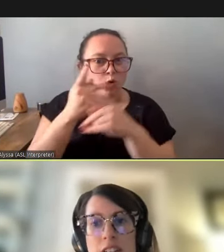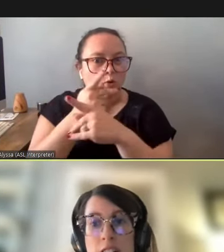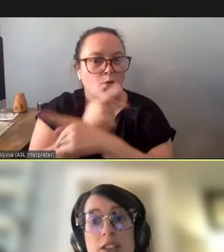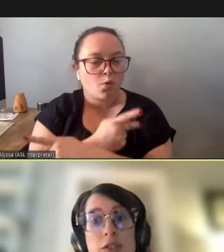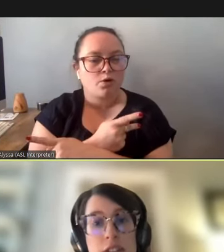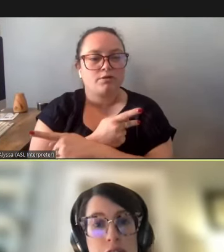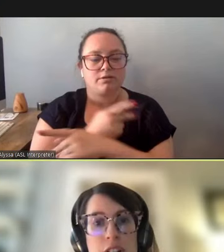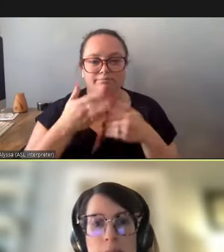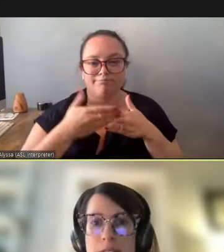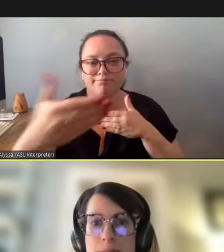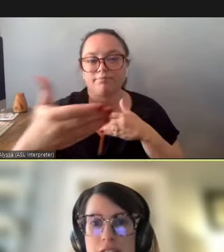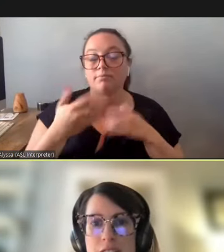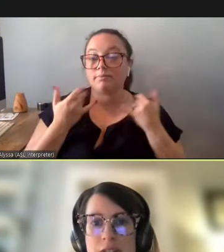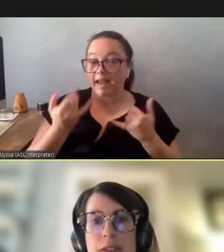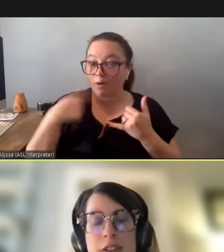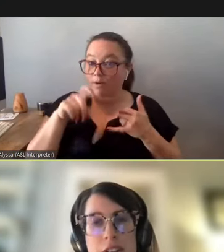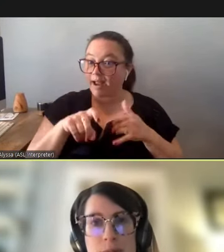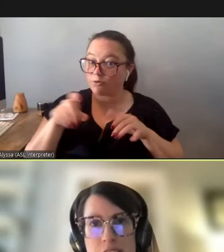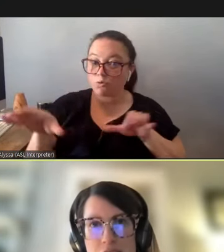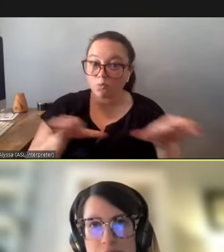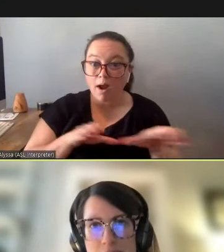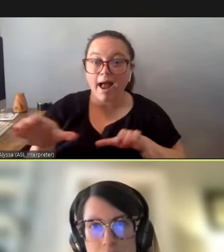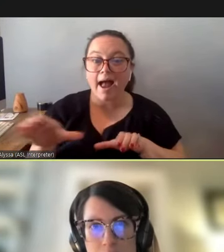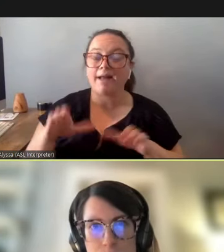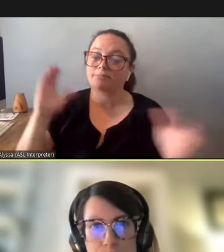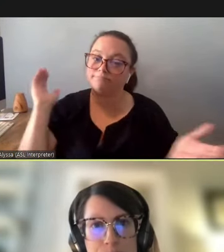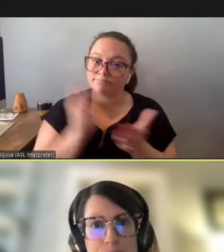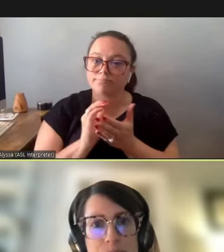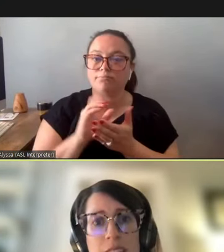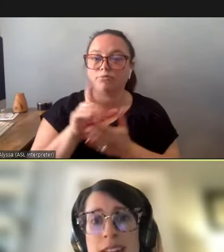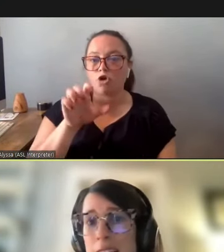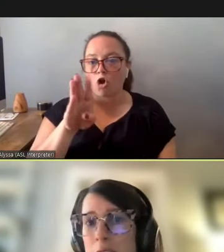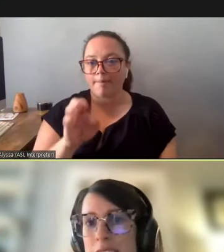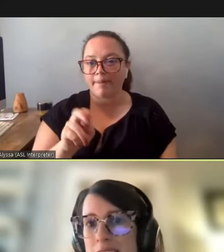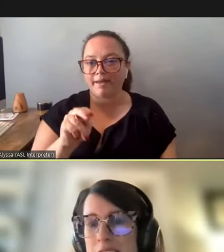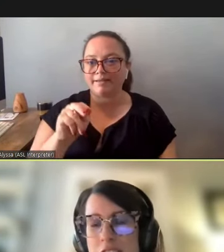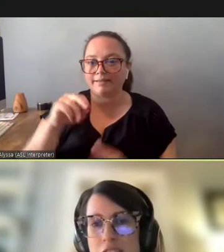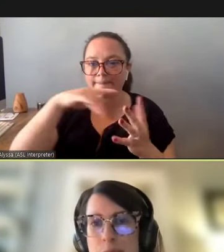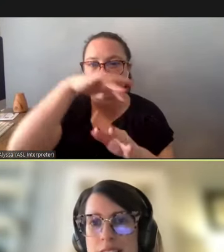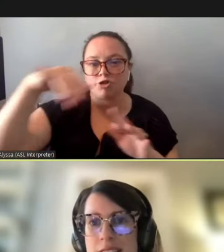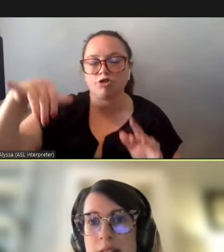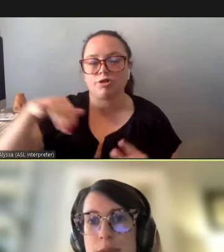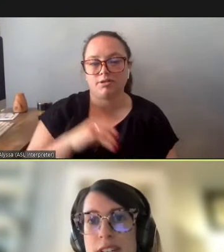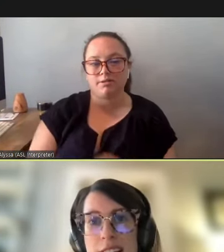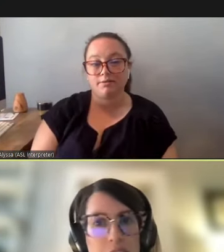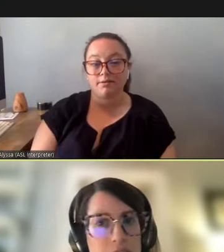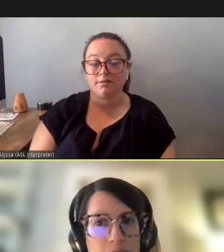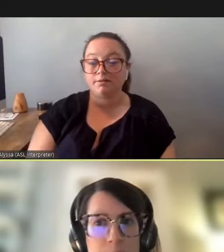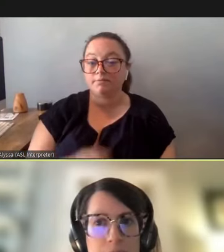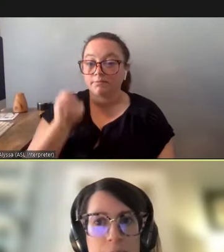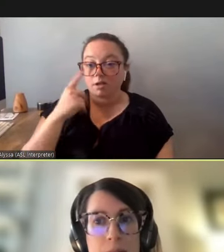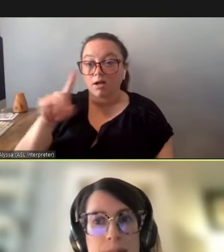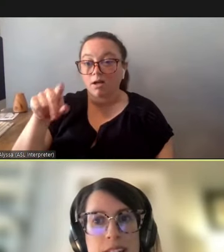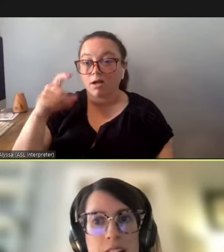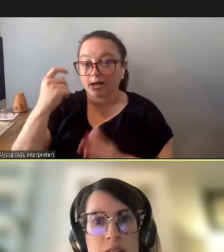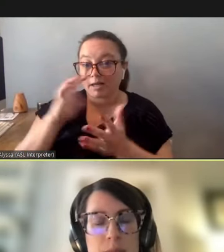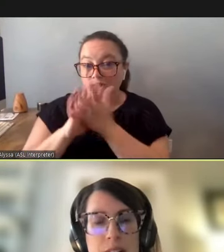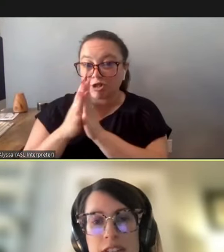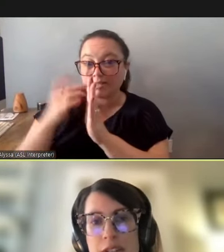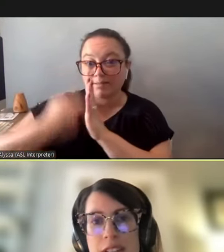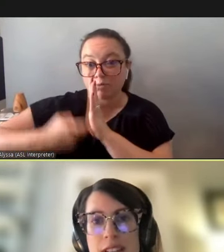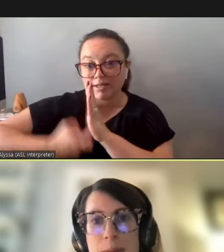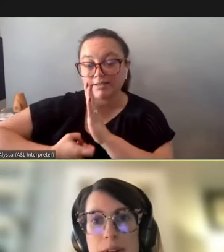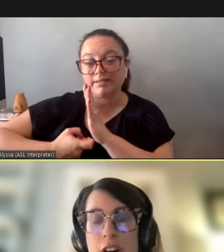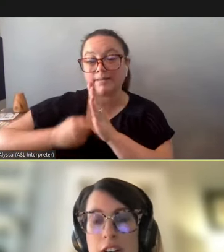now to reduce carbon emissions from the transportation sector. Not only does congestion pricing protect our environment and public health